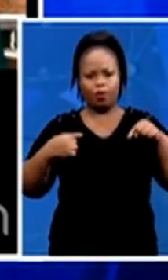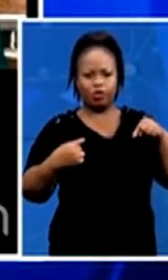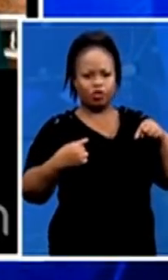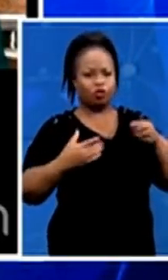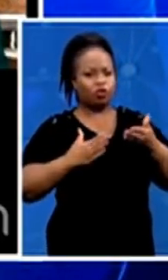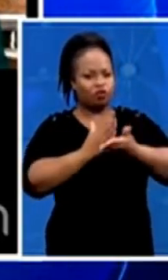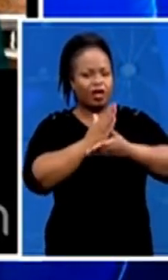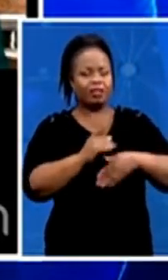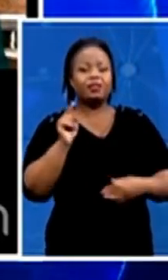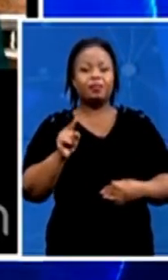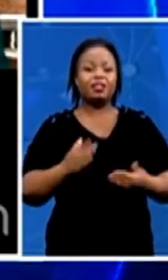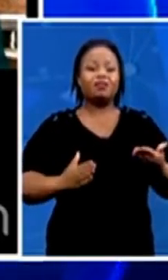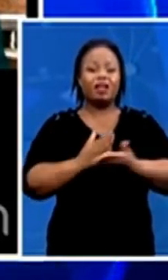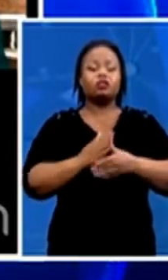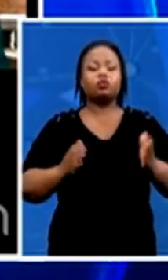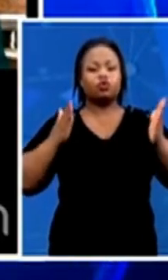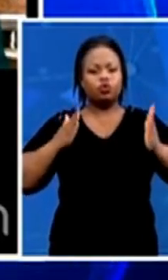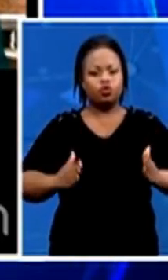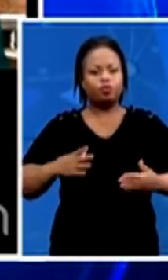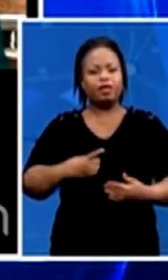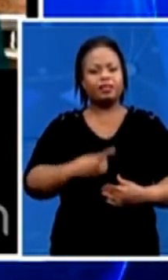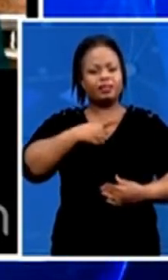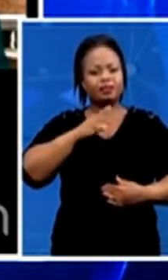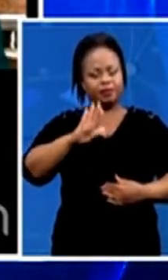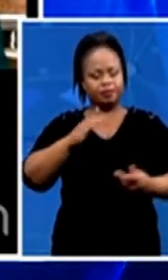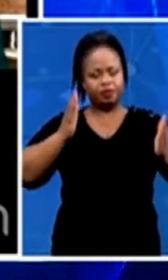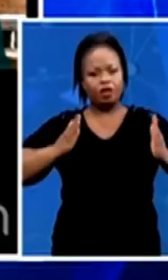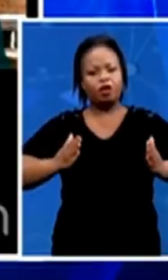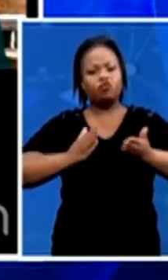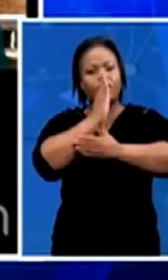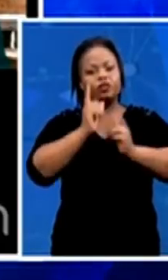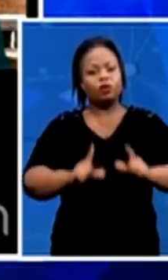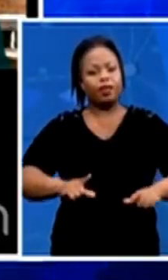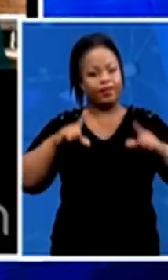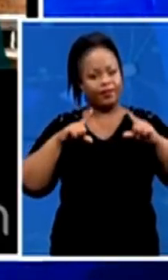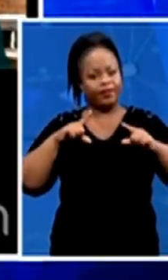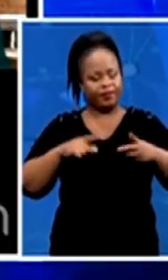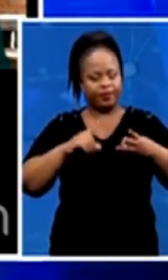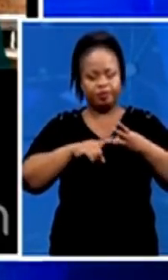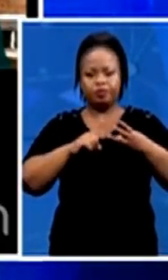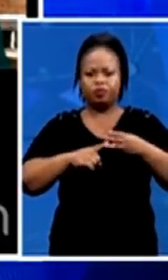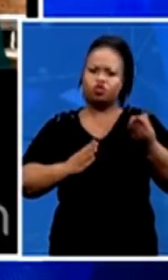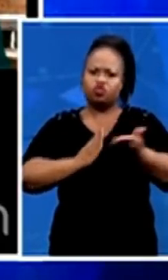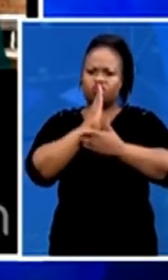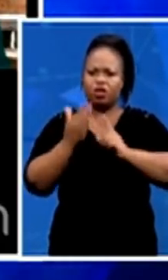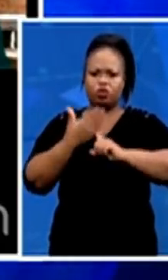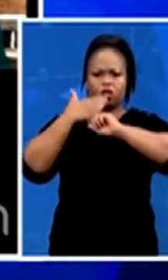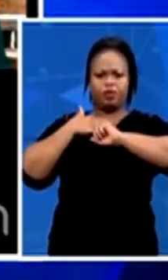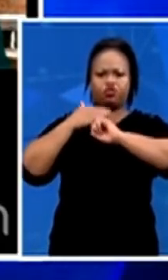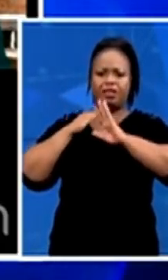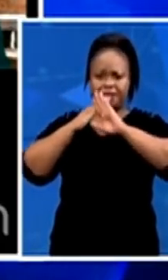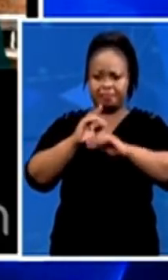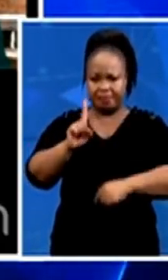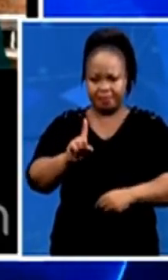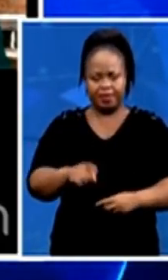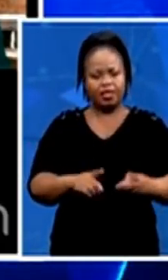dignity, to life, the right not to be discriminated against, and more importantly, the right to a fair